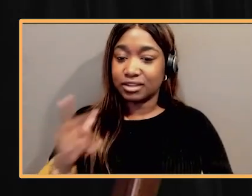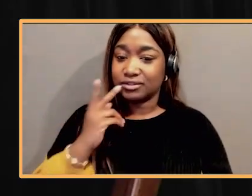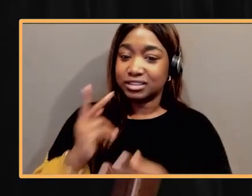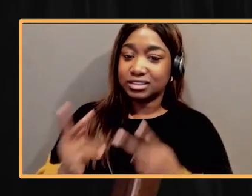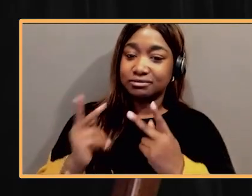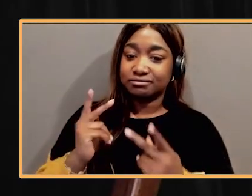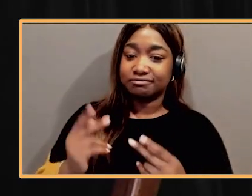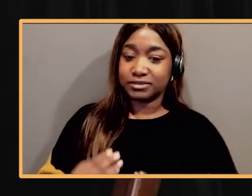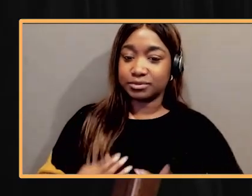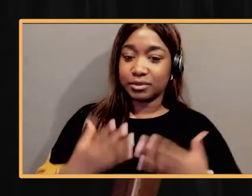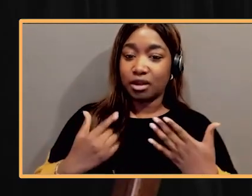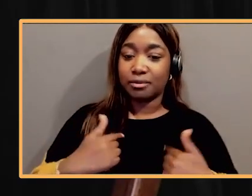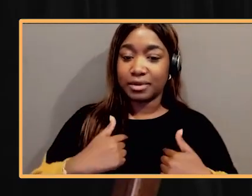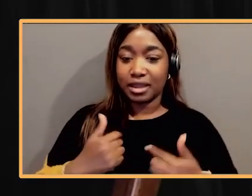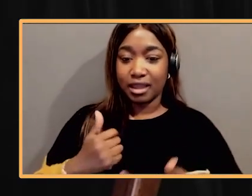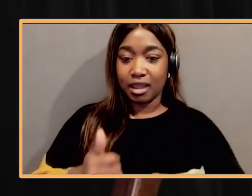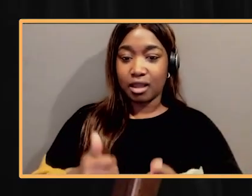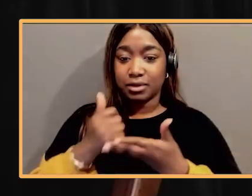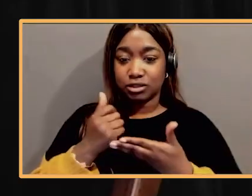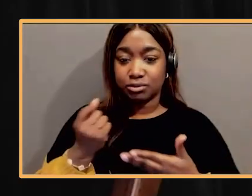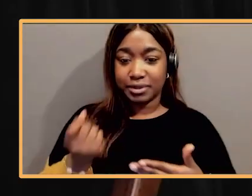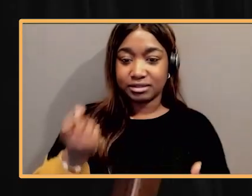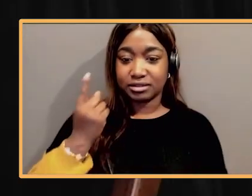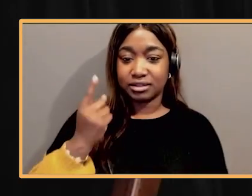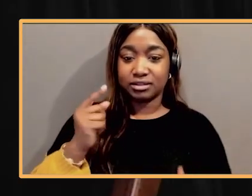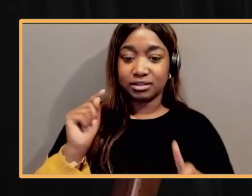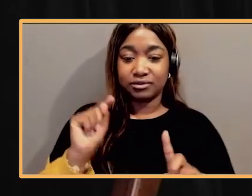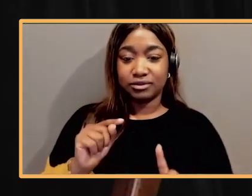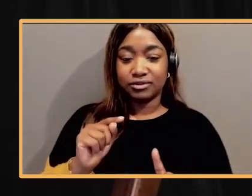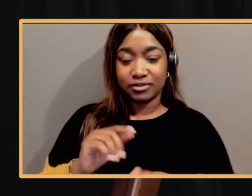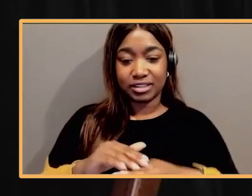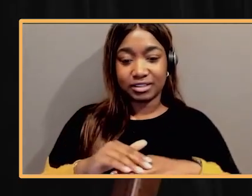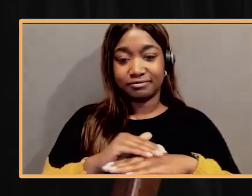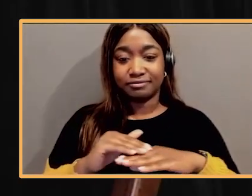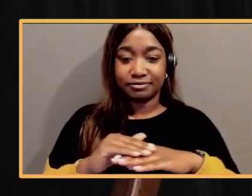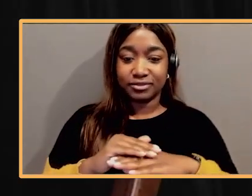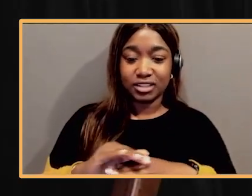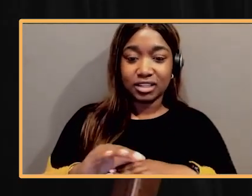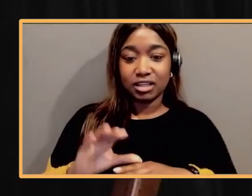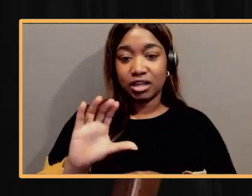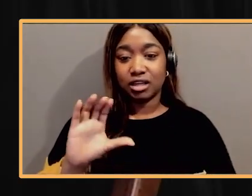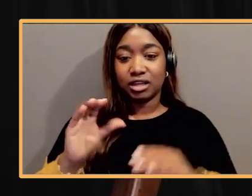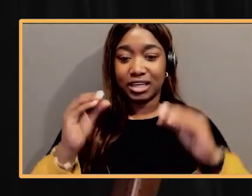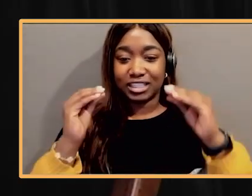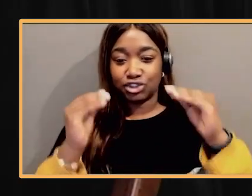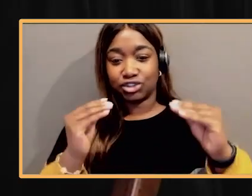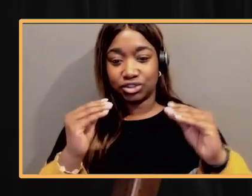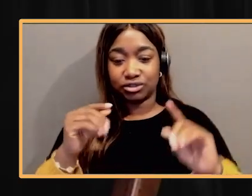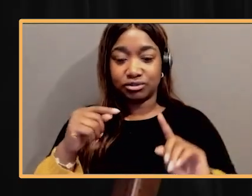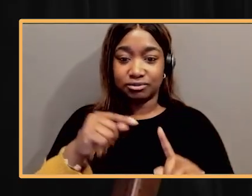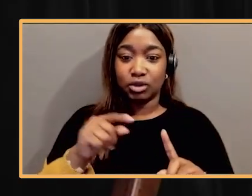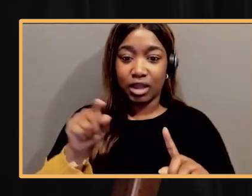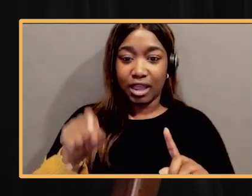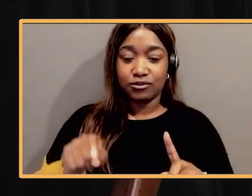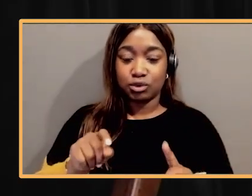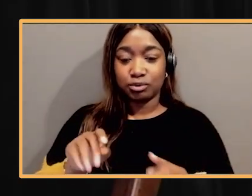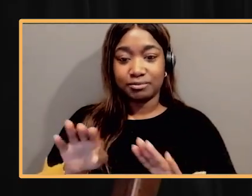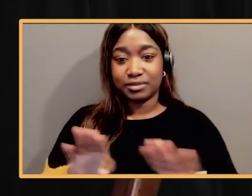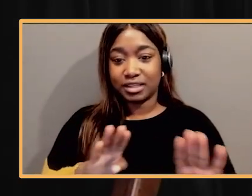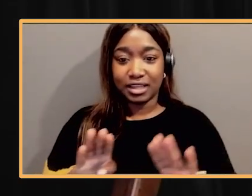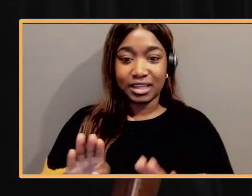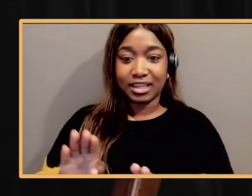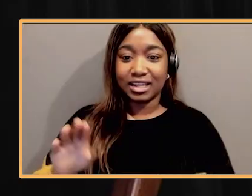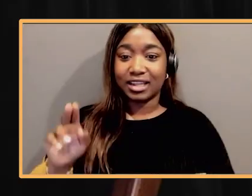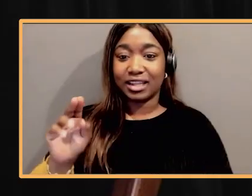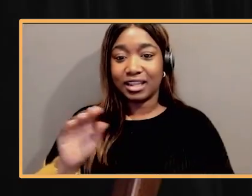and helped me make sense a little bit of this conditioning of that you have to be nice and overly